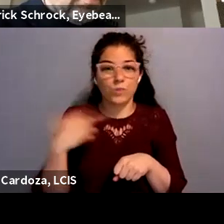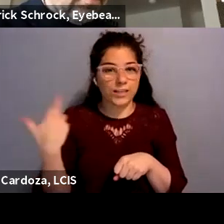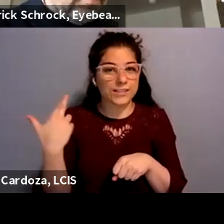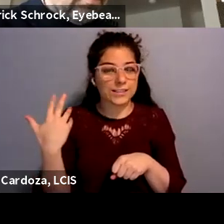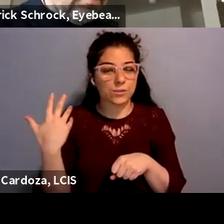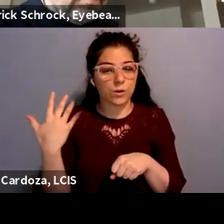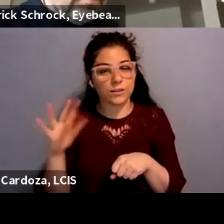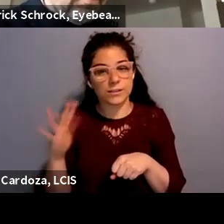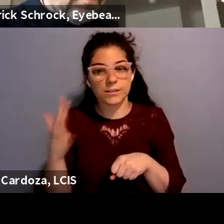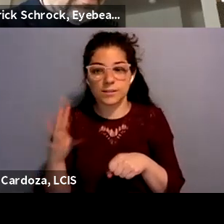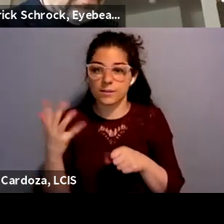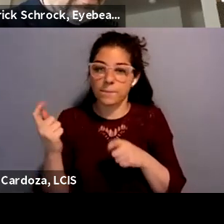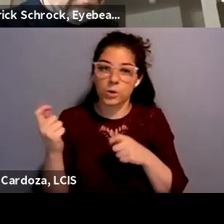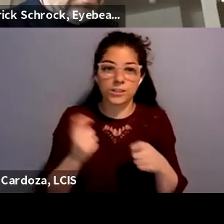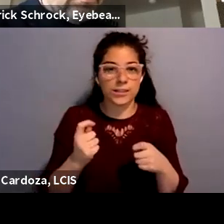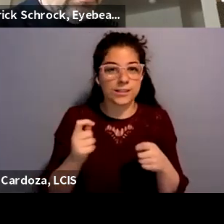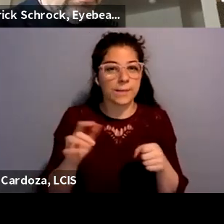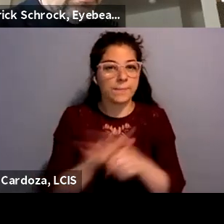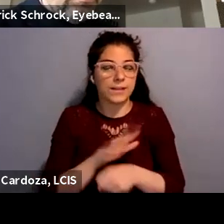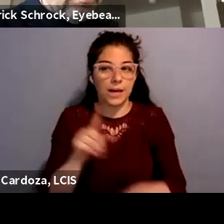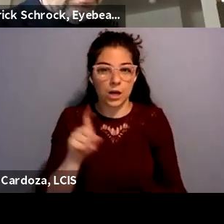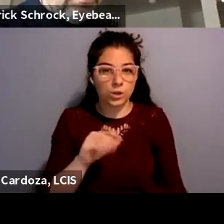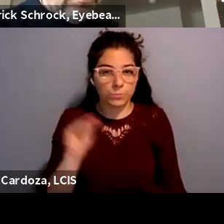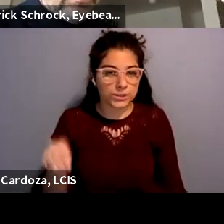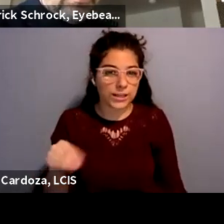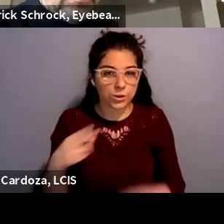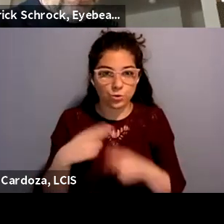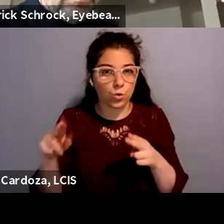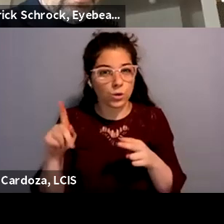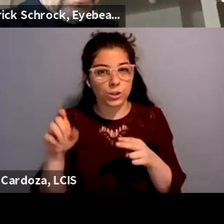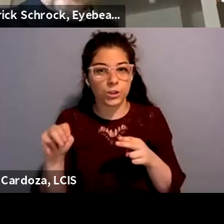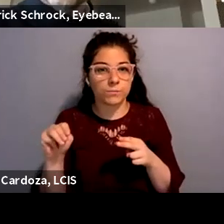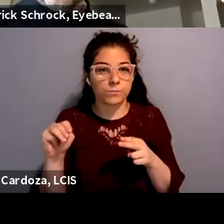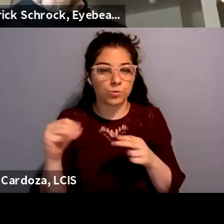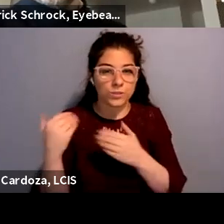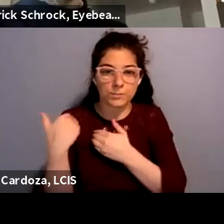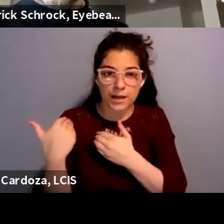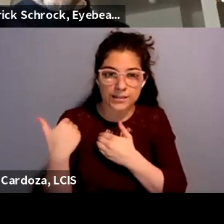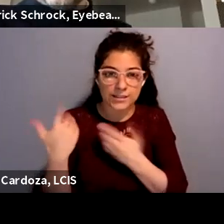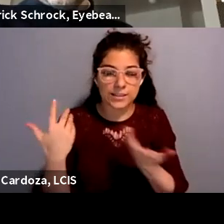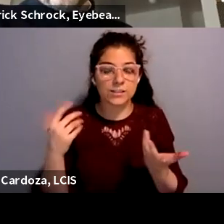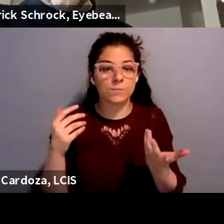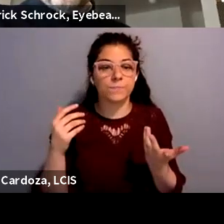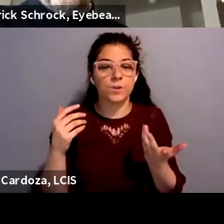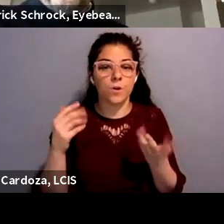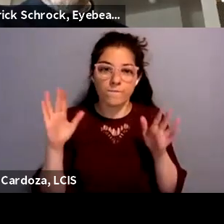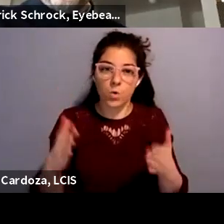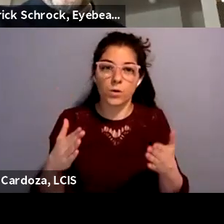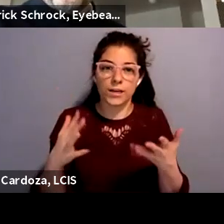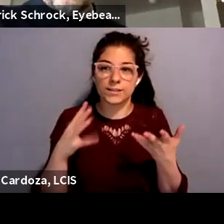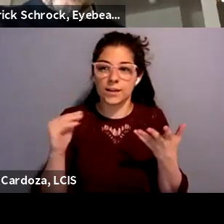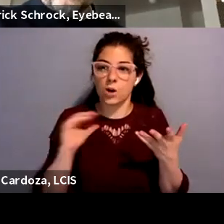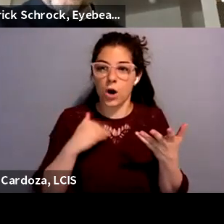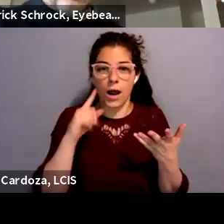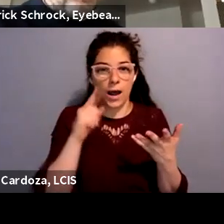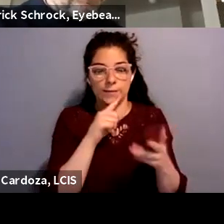of getting pulled in completely 100% to the short-term responses. So keeping focused and keeping our eyes on the